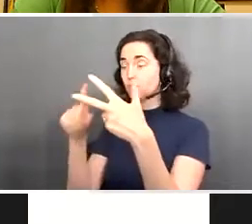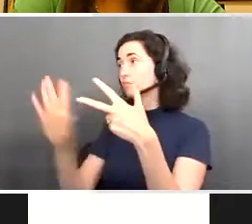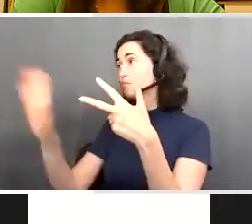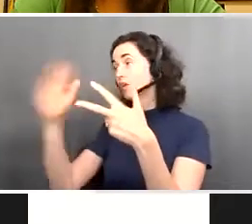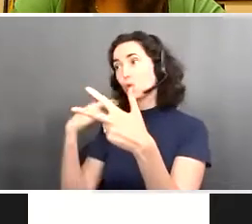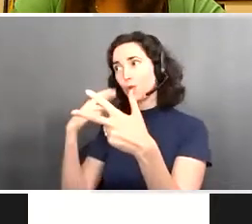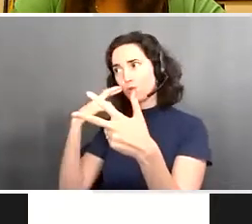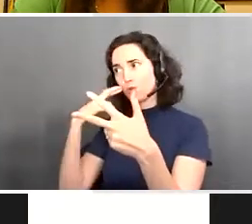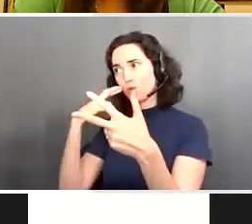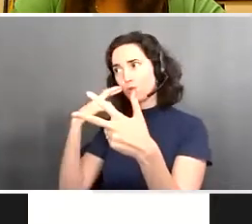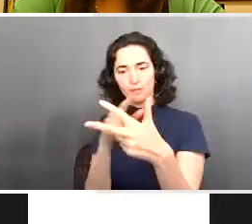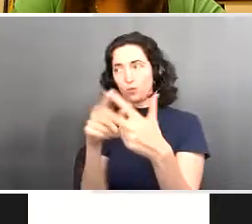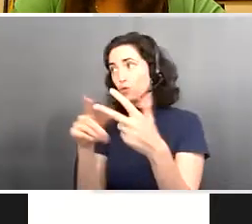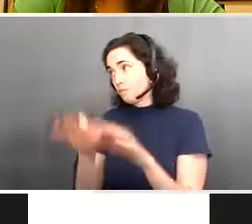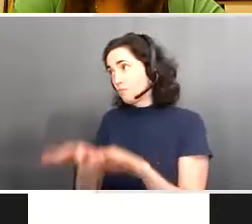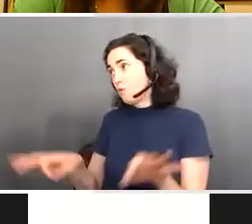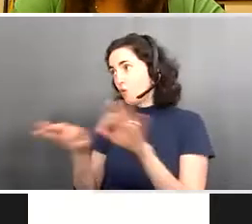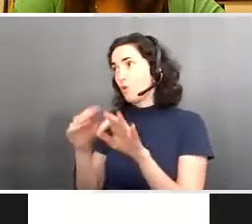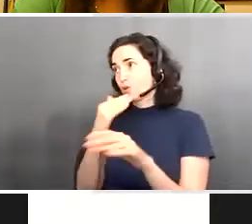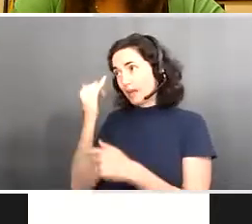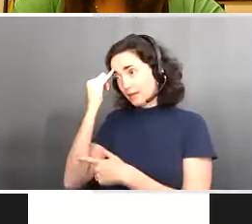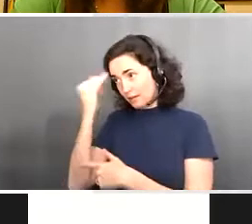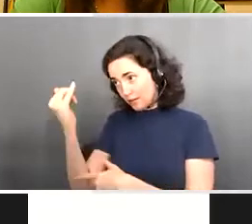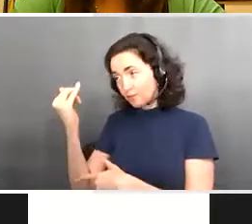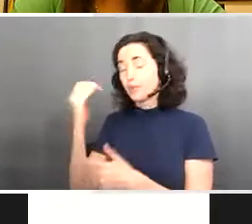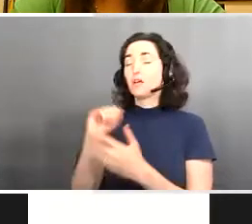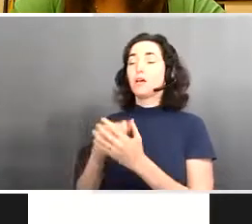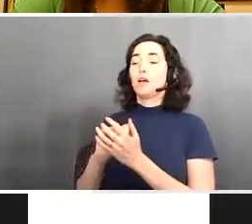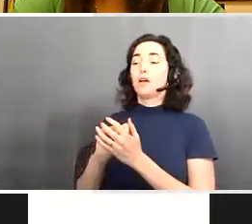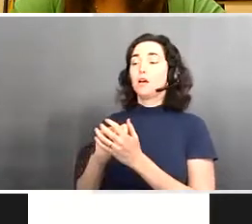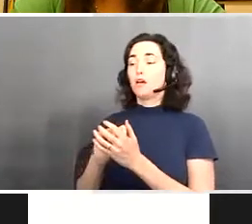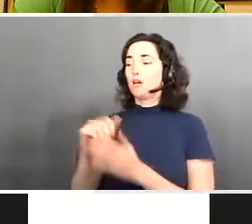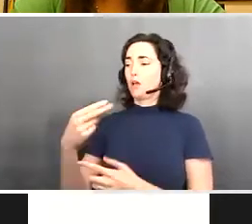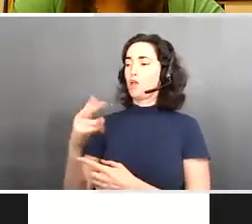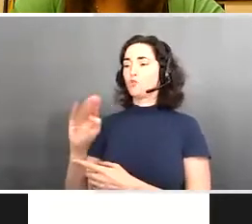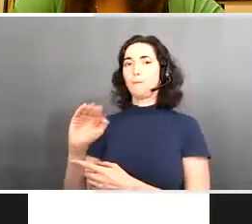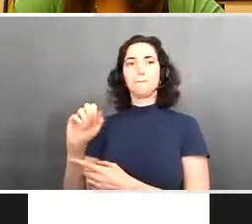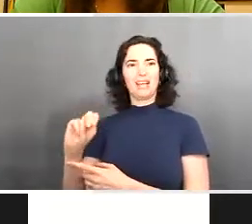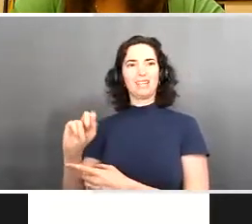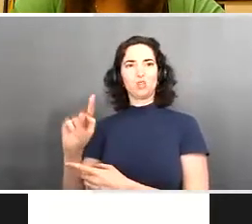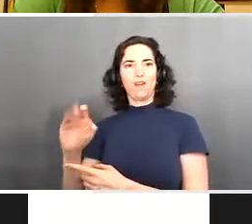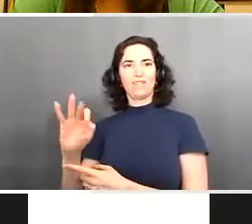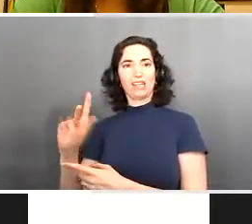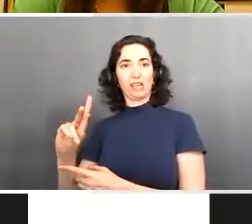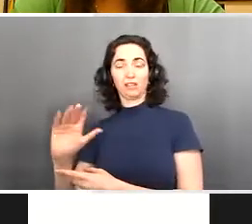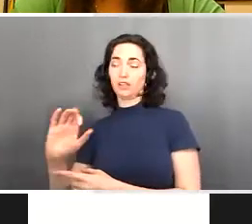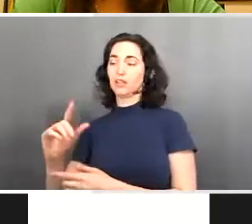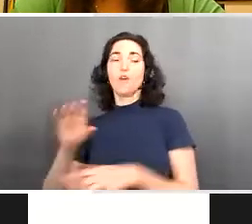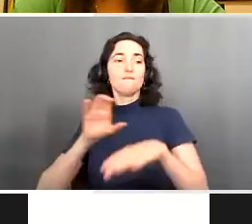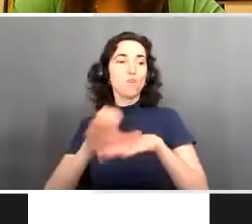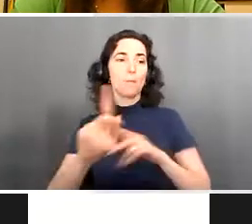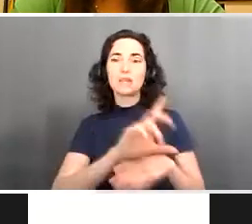the importance of these ideas, and we acknowledge that human trafficking among people with disabilities is a problem and should be